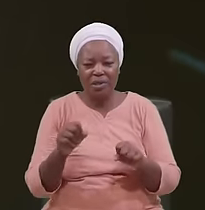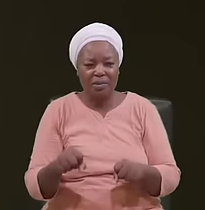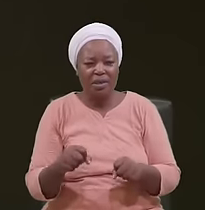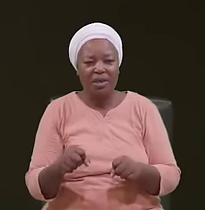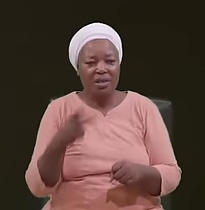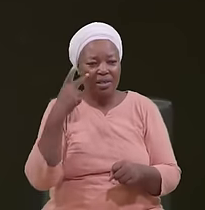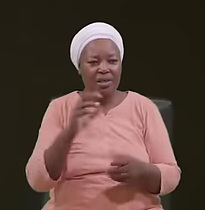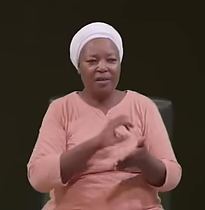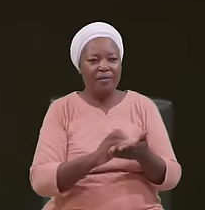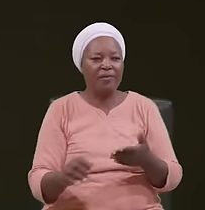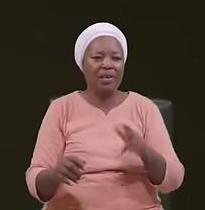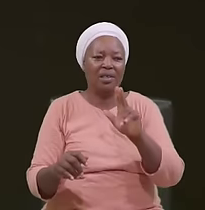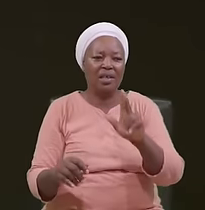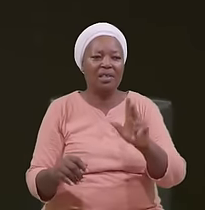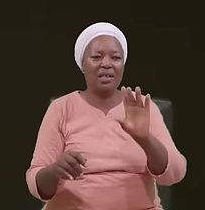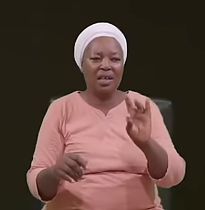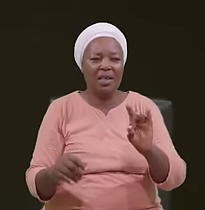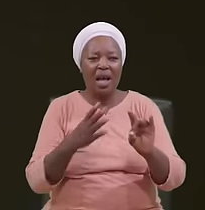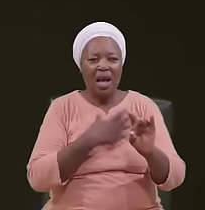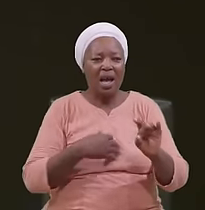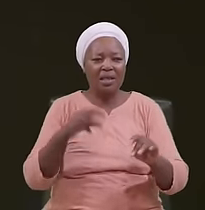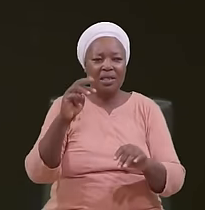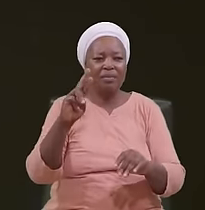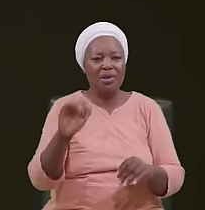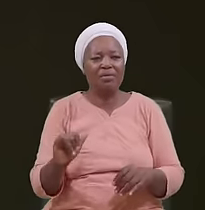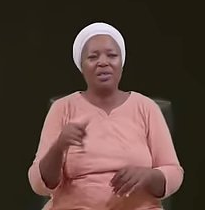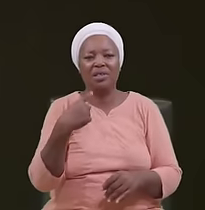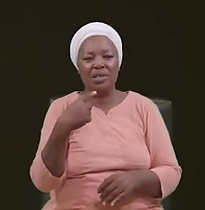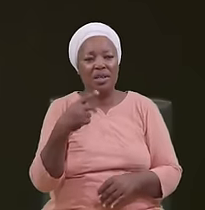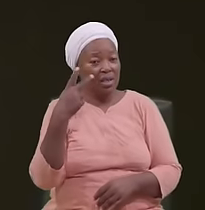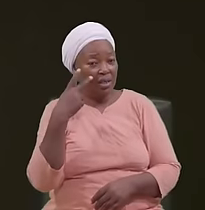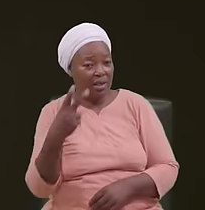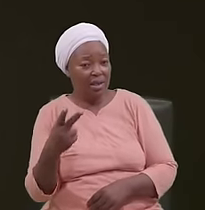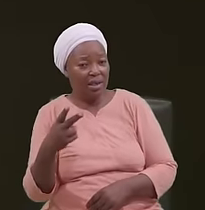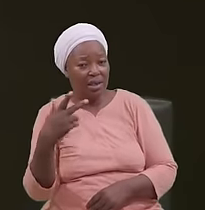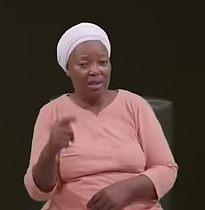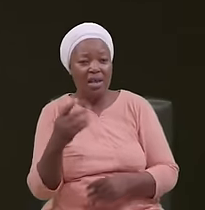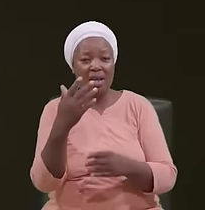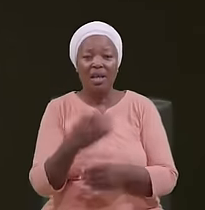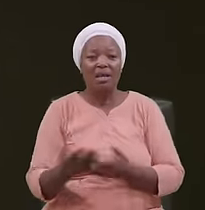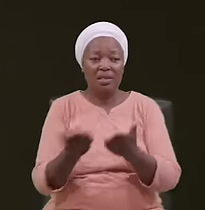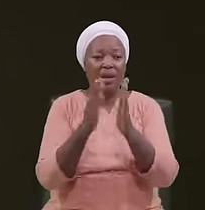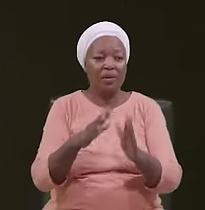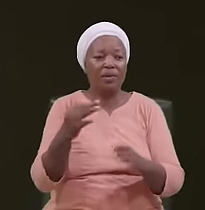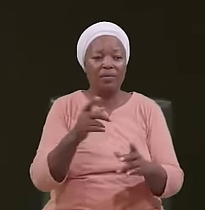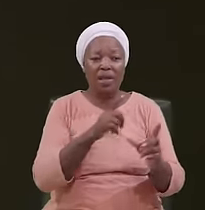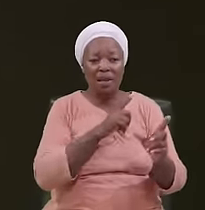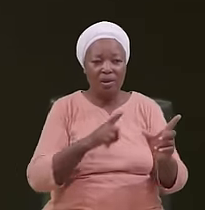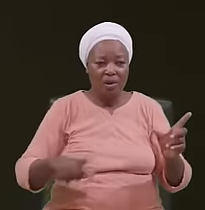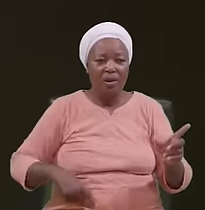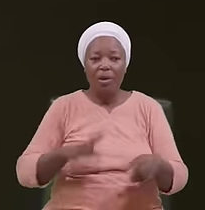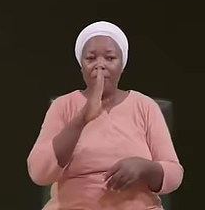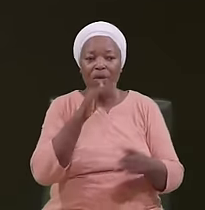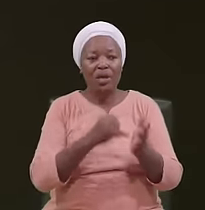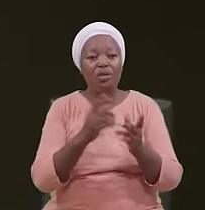verse 38. And Mary said, behold, the handmaid of the Lord, be it unto